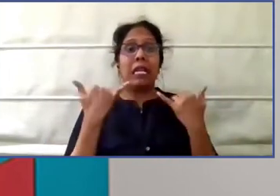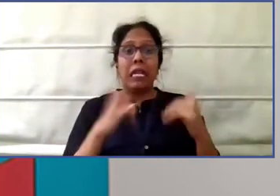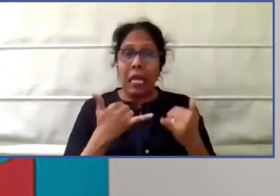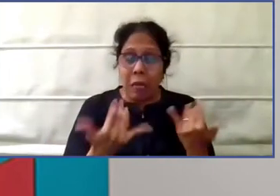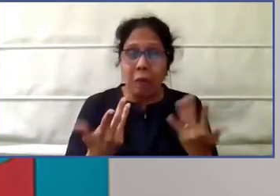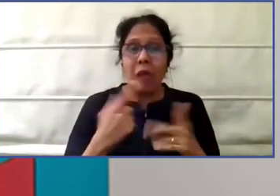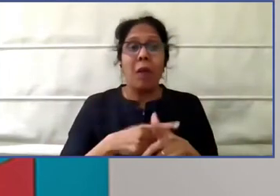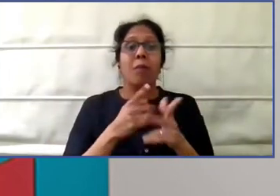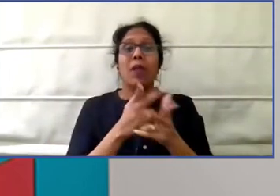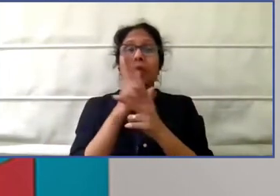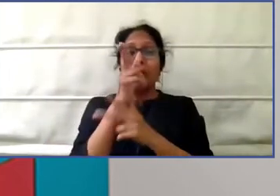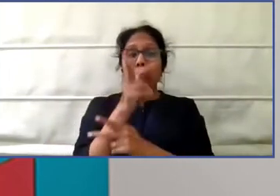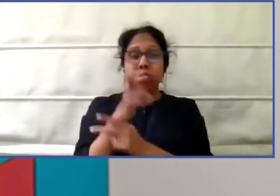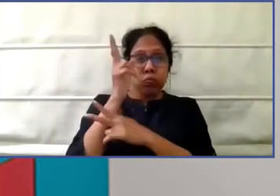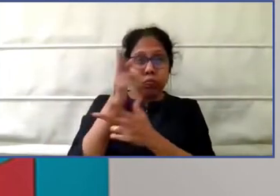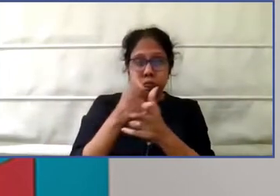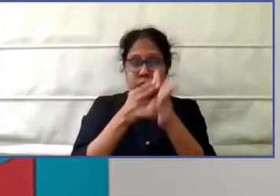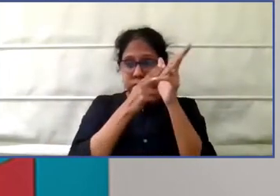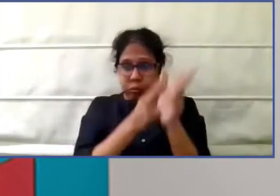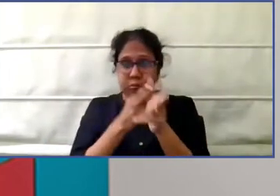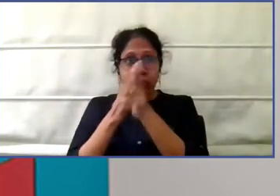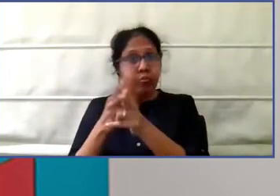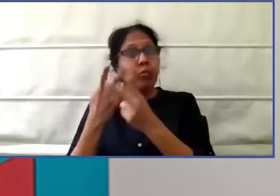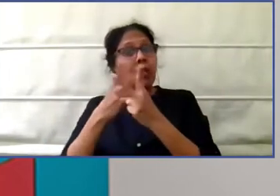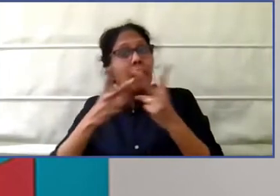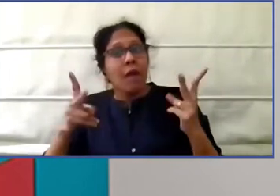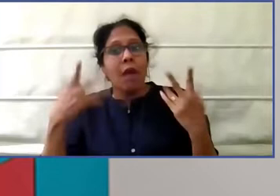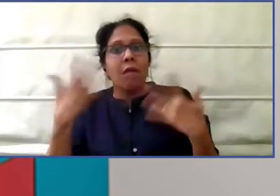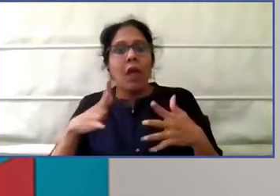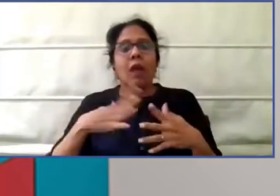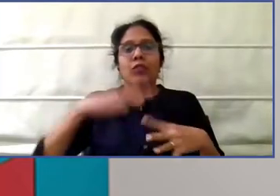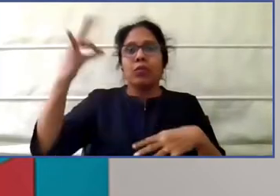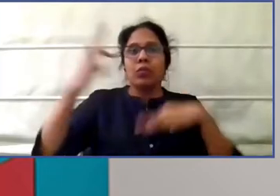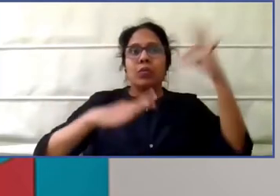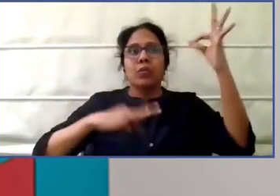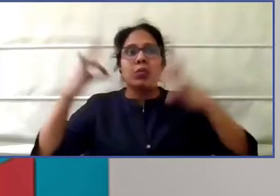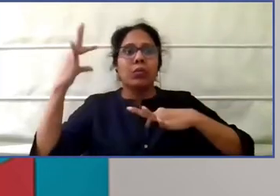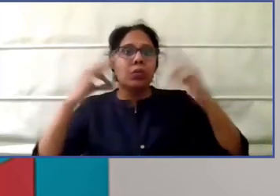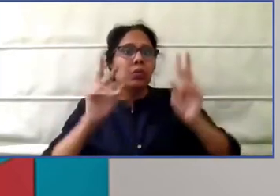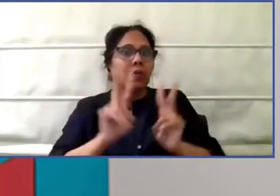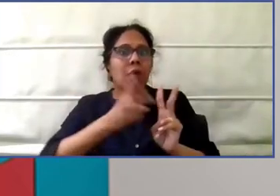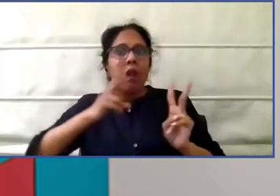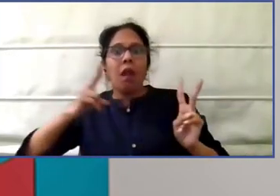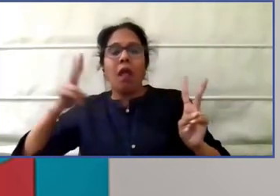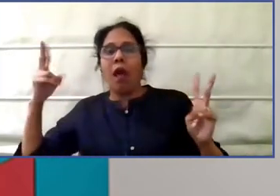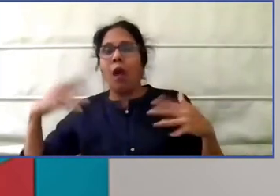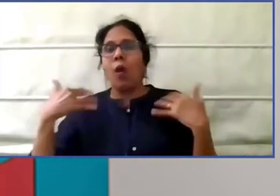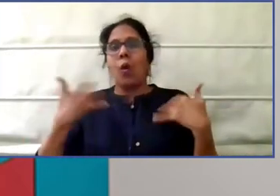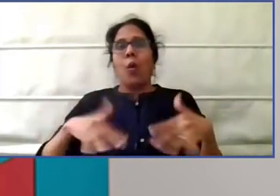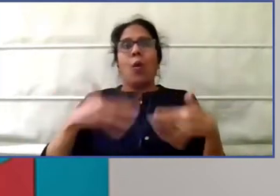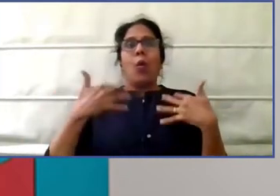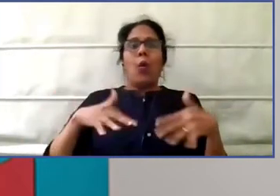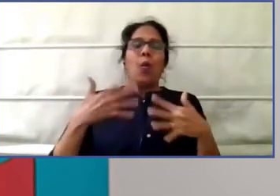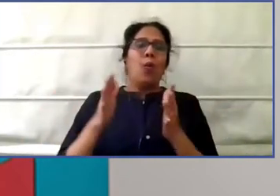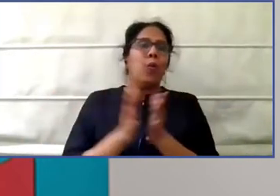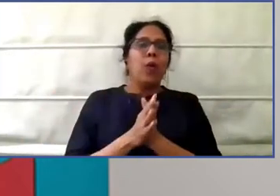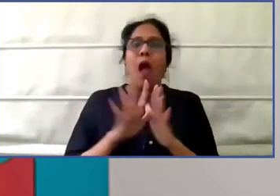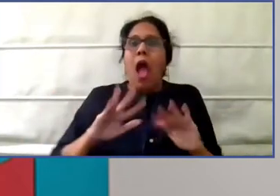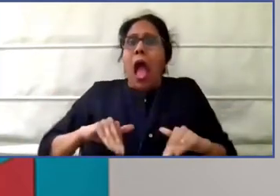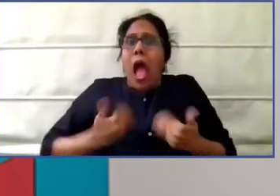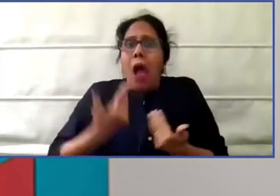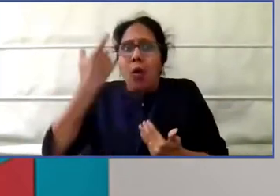government invited me for the foreign exchange diplomacy program. It all came along the way. If you ask me how I did all